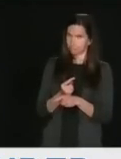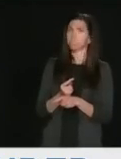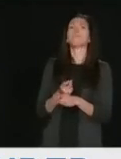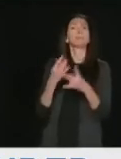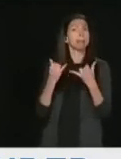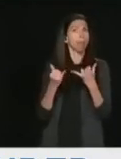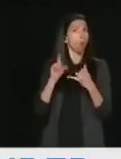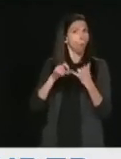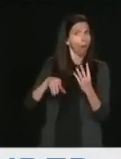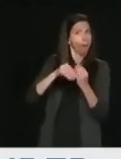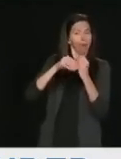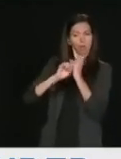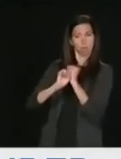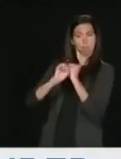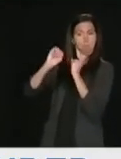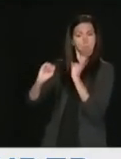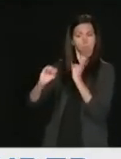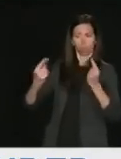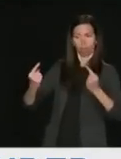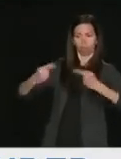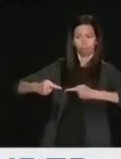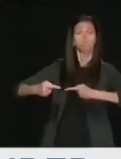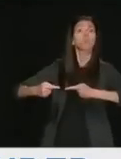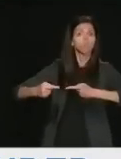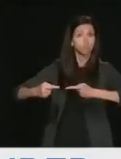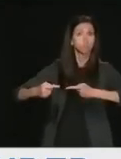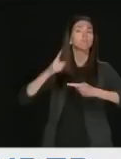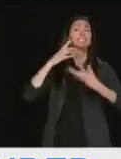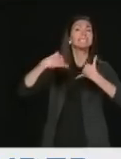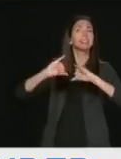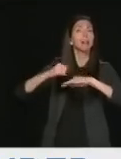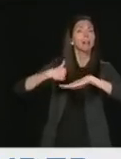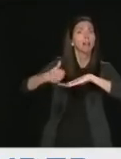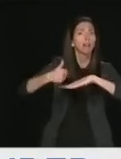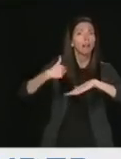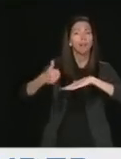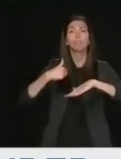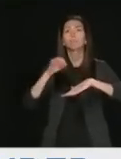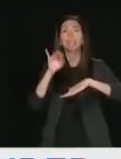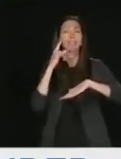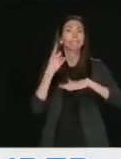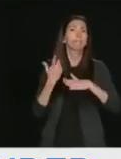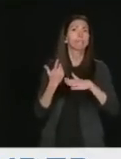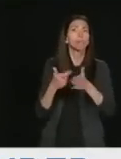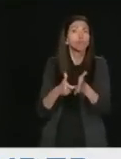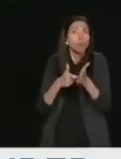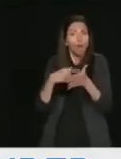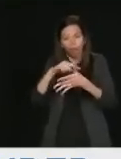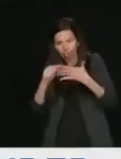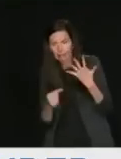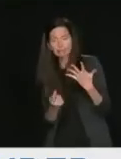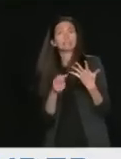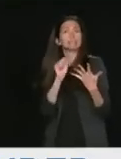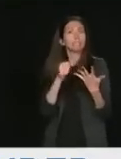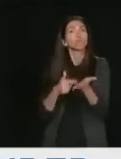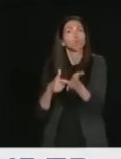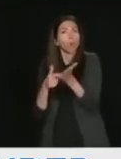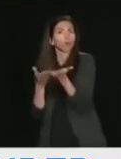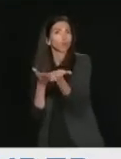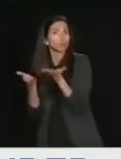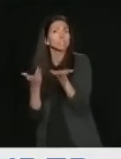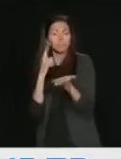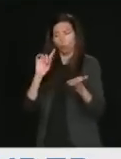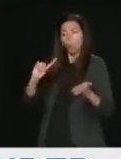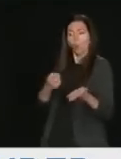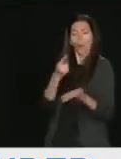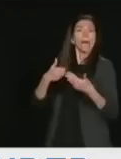Canada-U.S. border to travelers other than essential services and goods. But we will continue to watch carefully what's